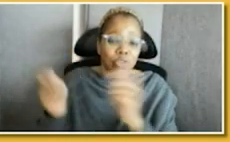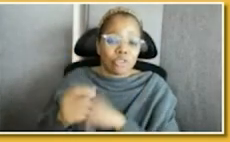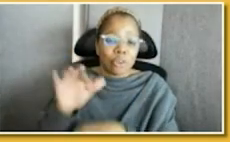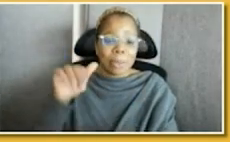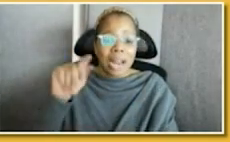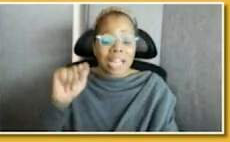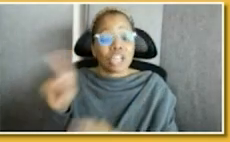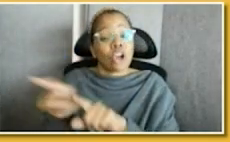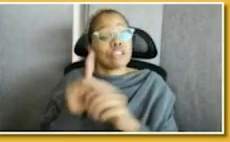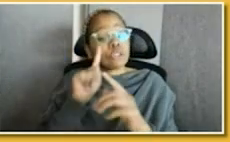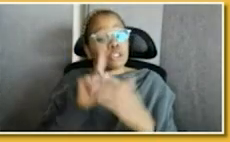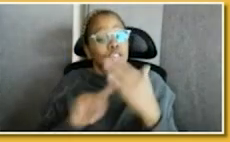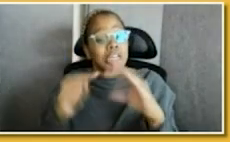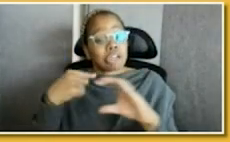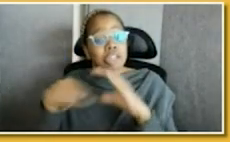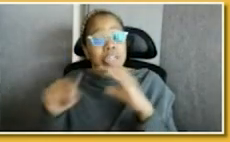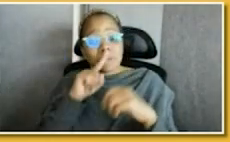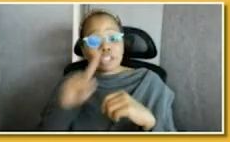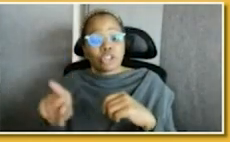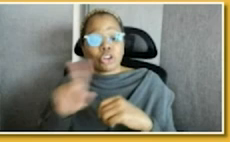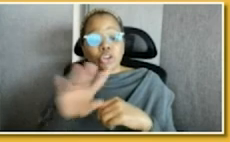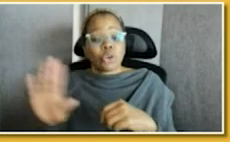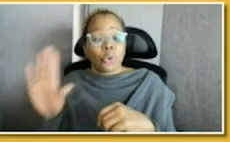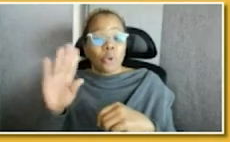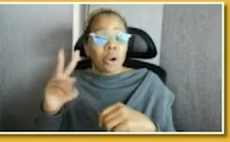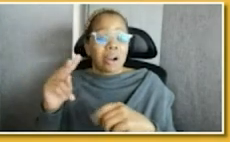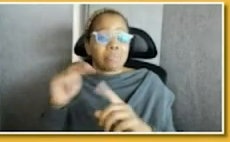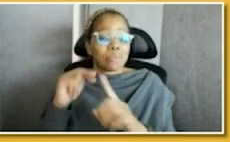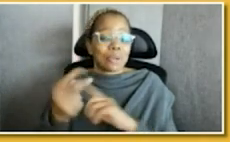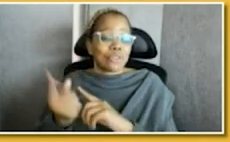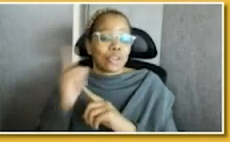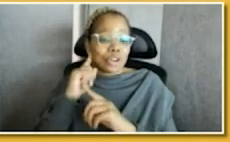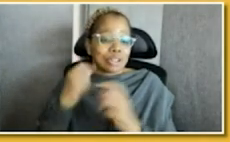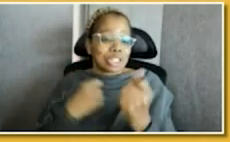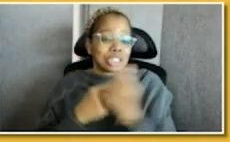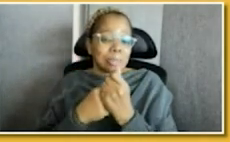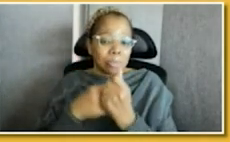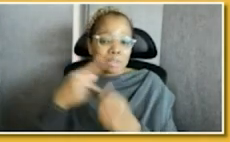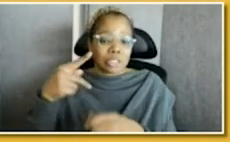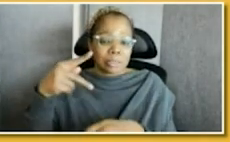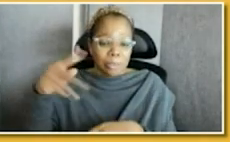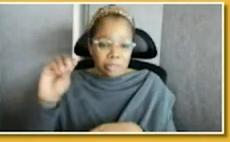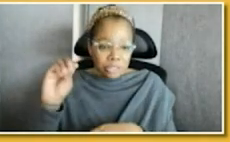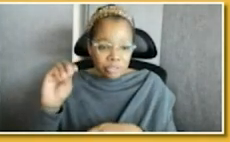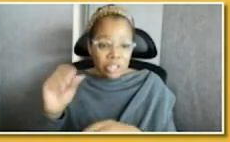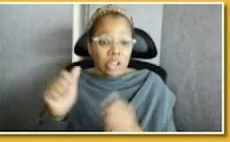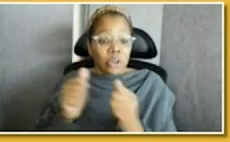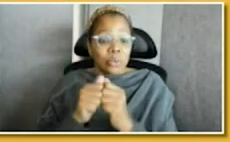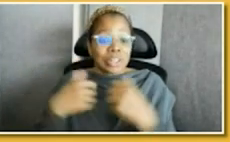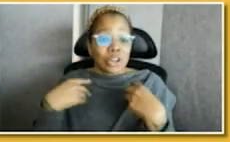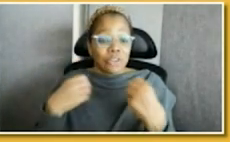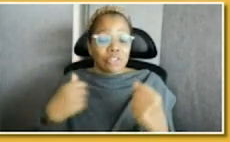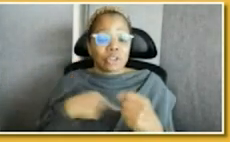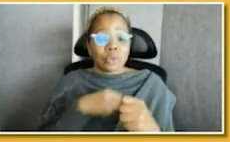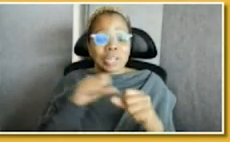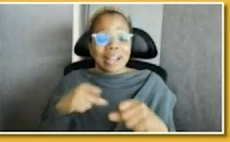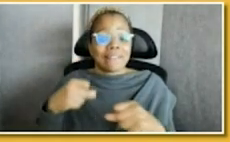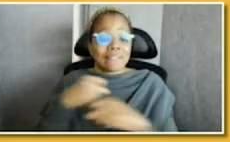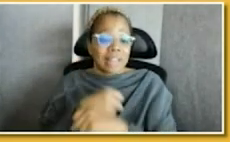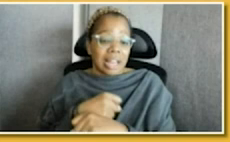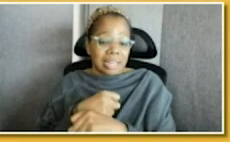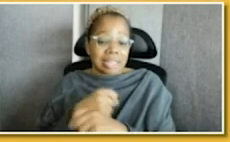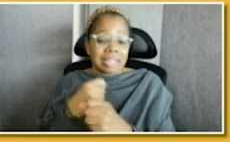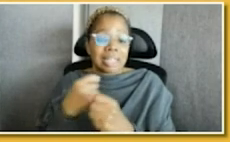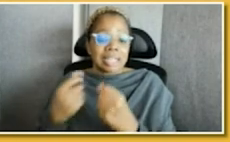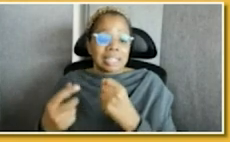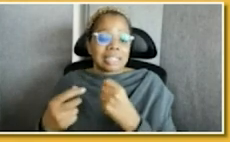sure your voice is heard and support the Postal Service and its worker. With courage, we can fight to save the post